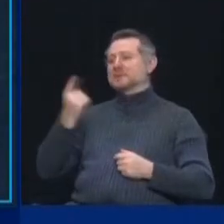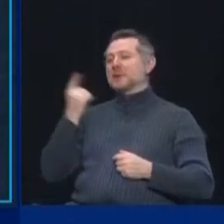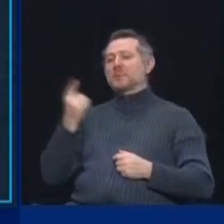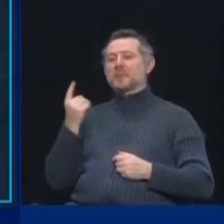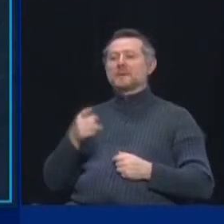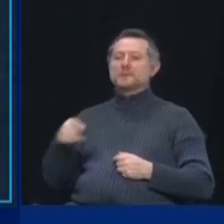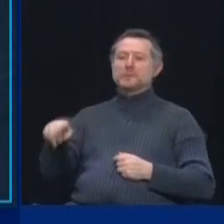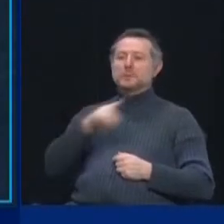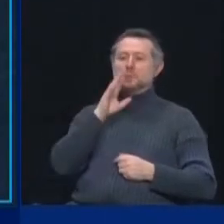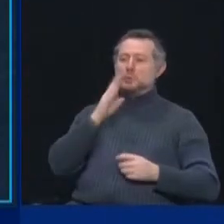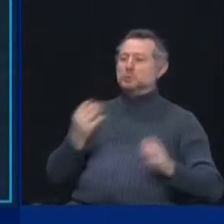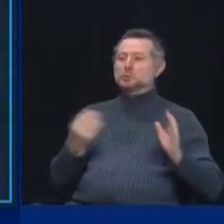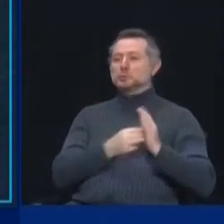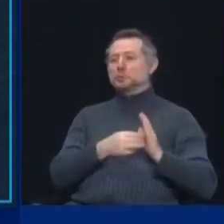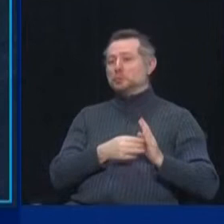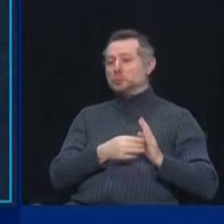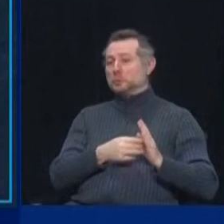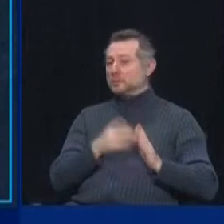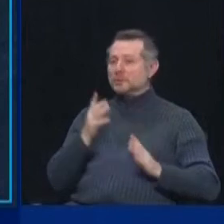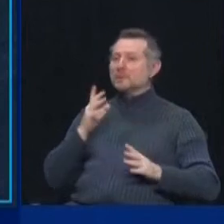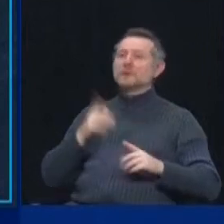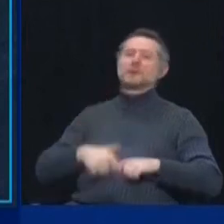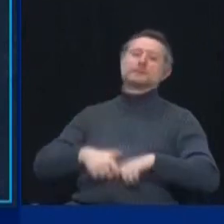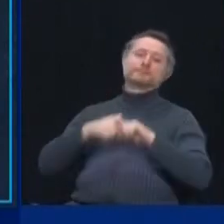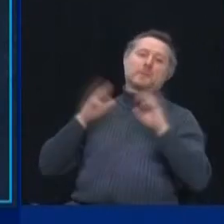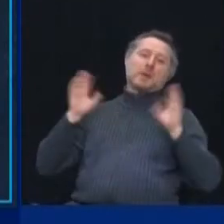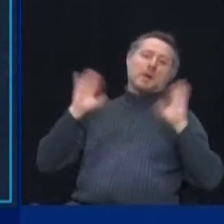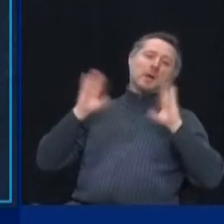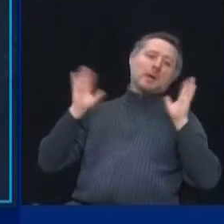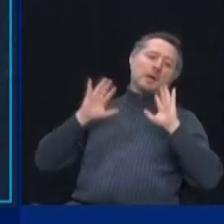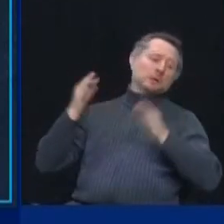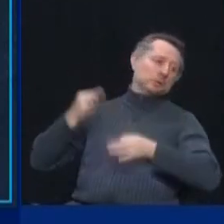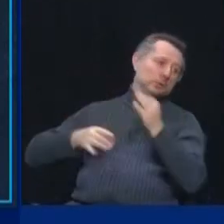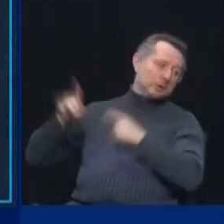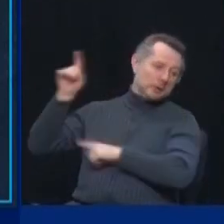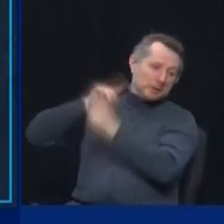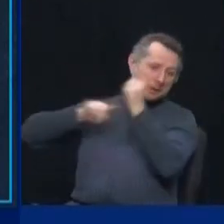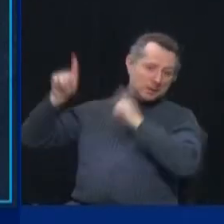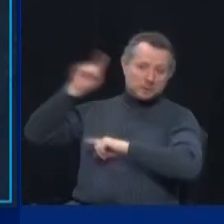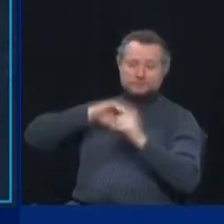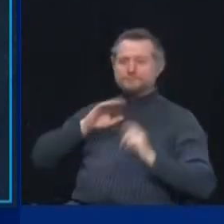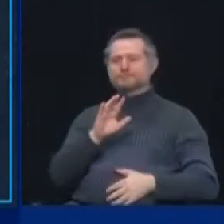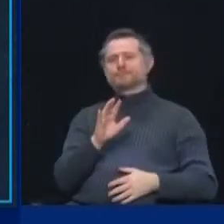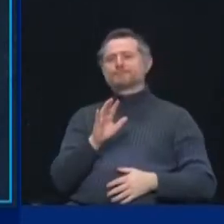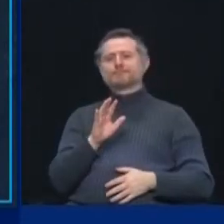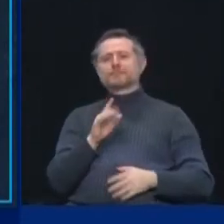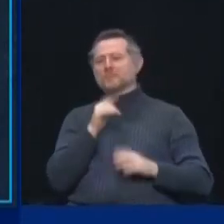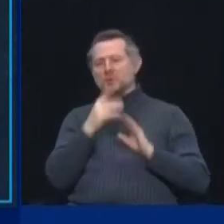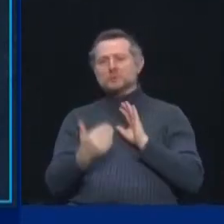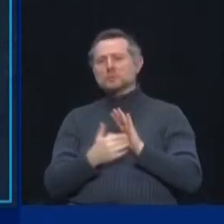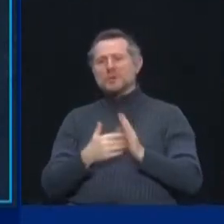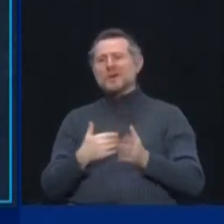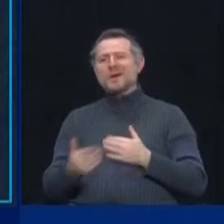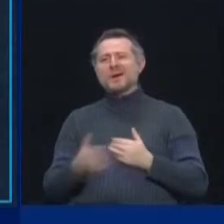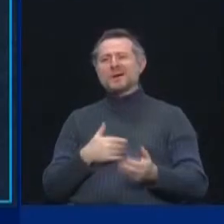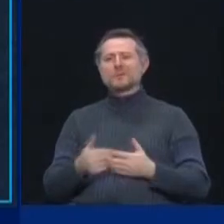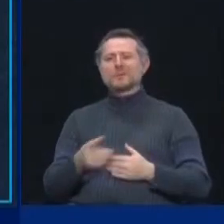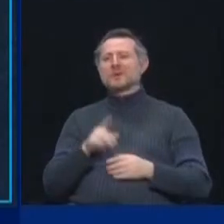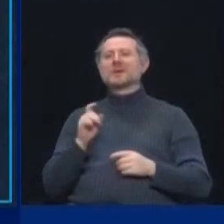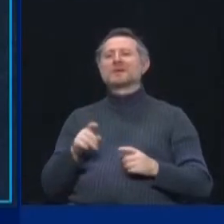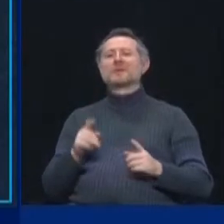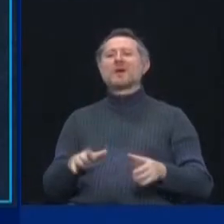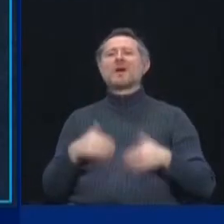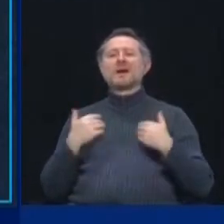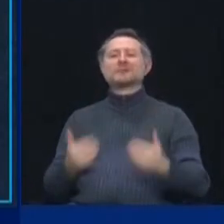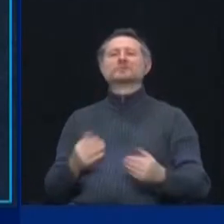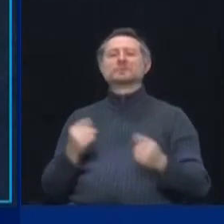And then you're going to be in court. Now, they're going to sue you anyway. So you may as well do something big, is